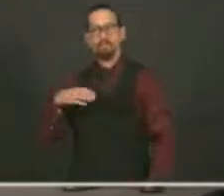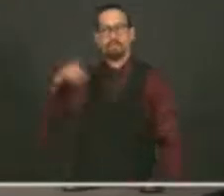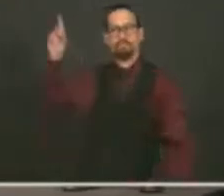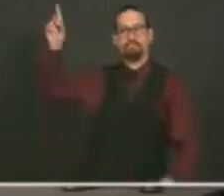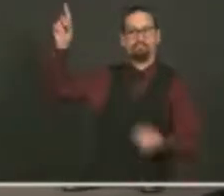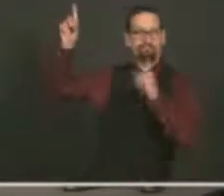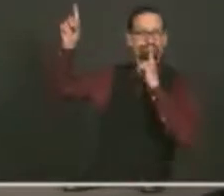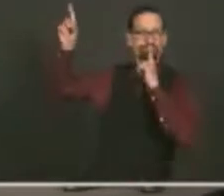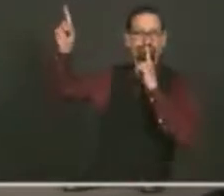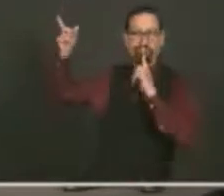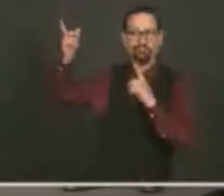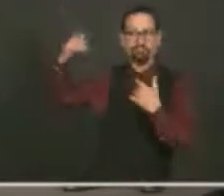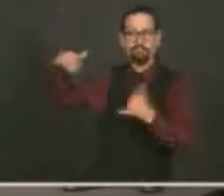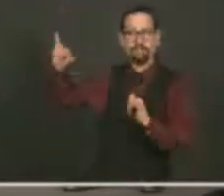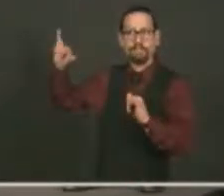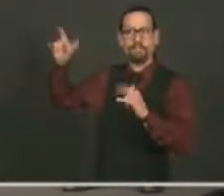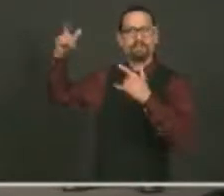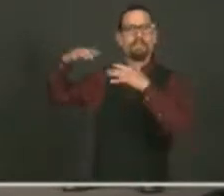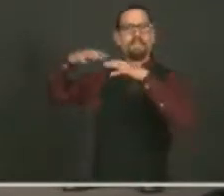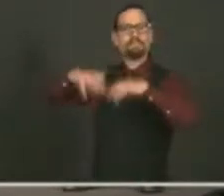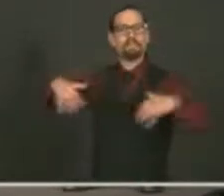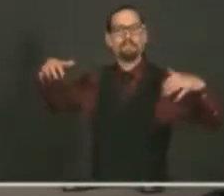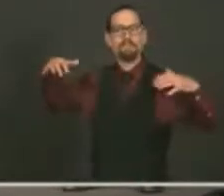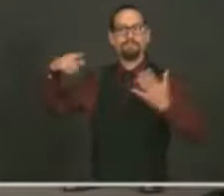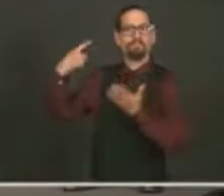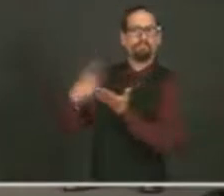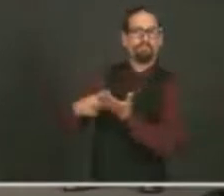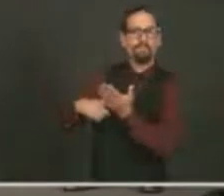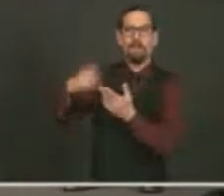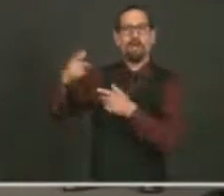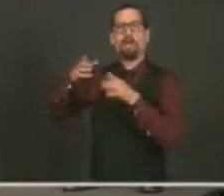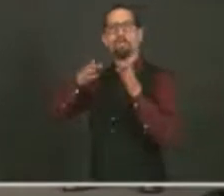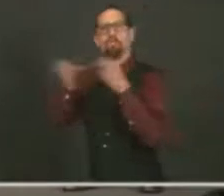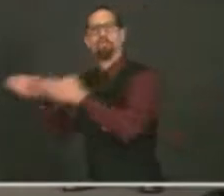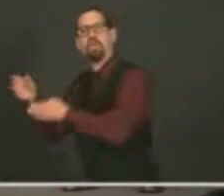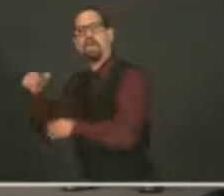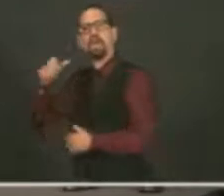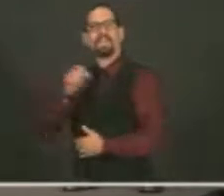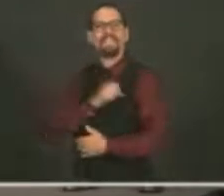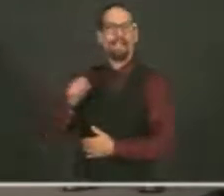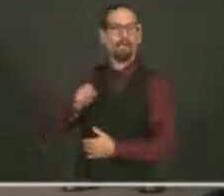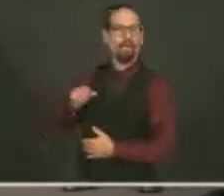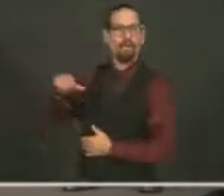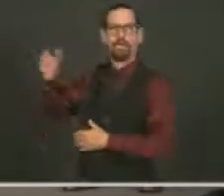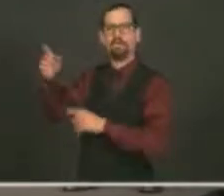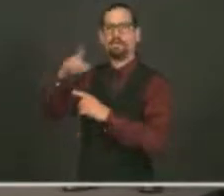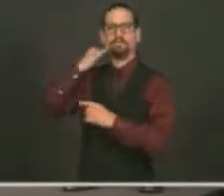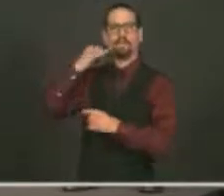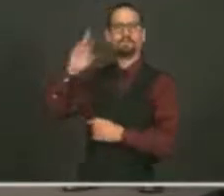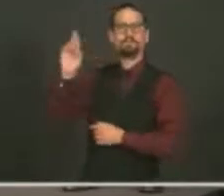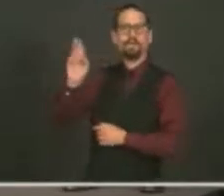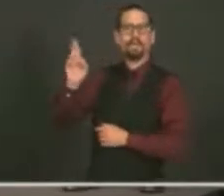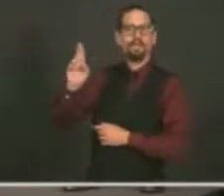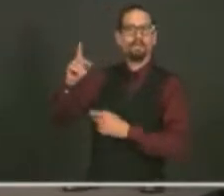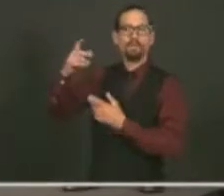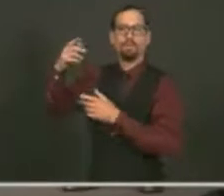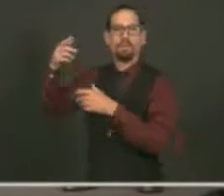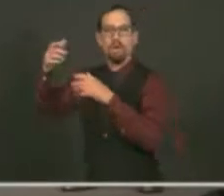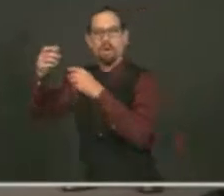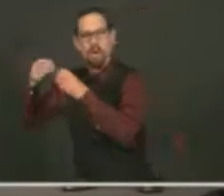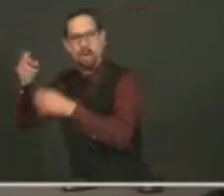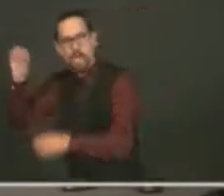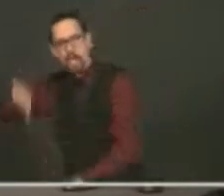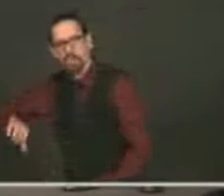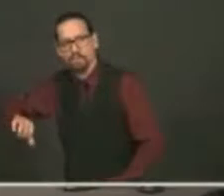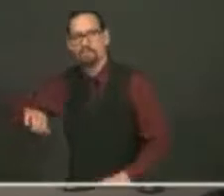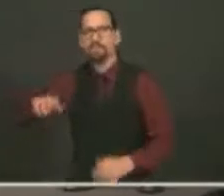even in session. The Senate's preoccupied. And if the Republicans do lose the Senate, if Mitch McConnell for some reason loses it, I don't think they're going to be in